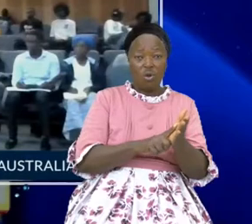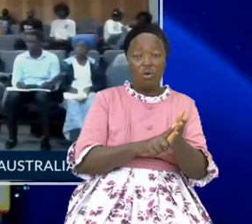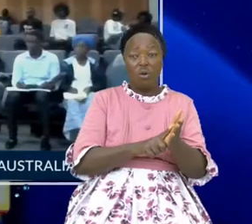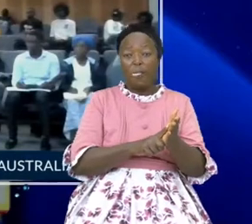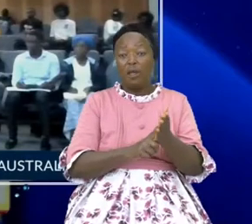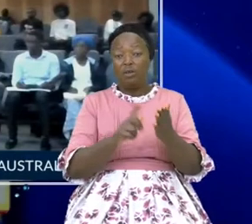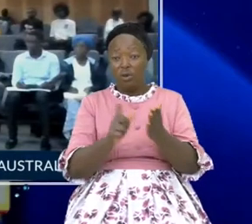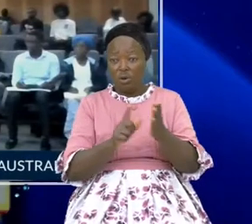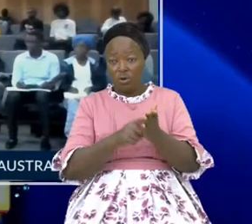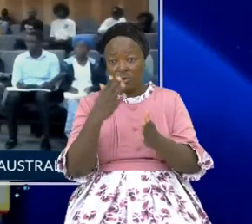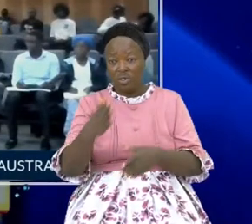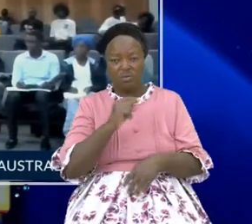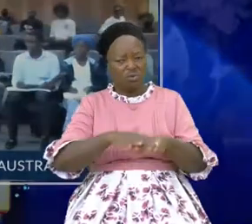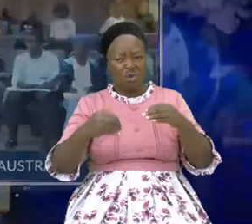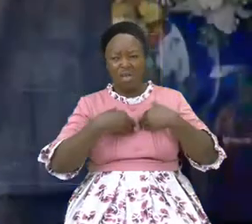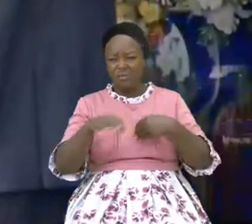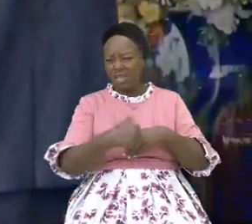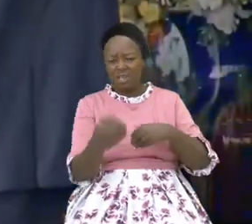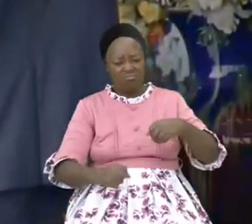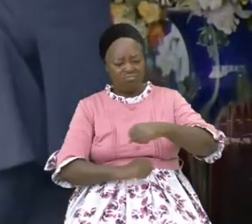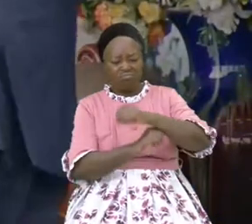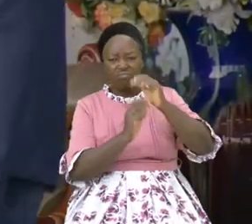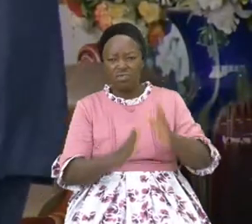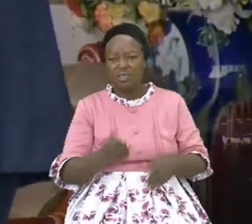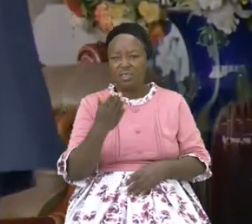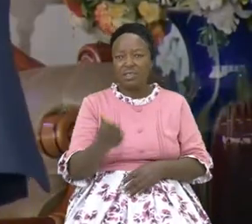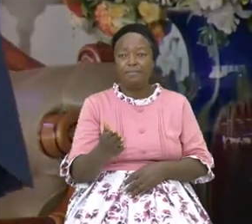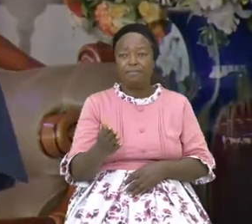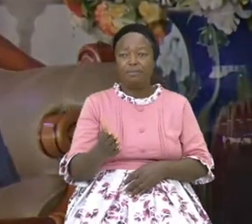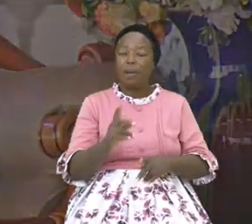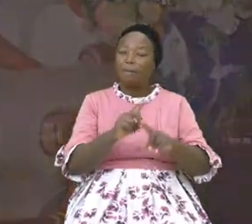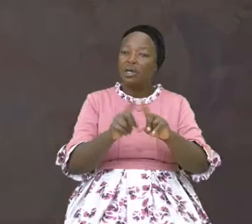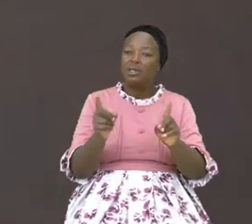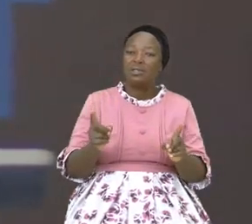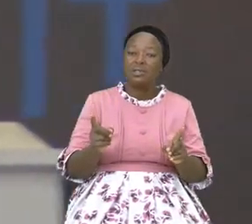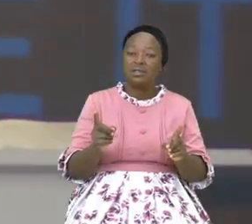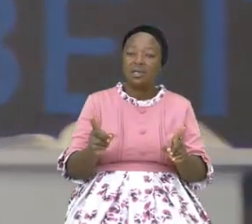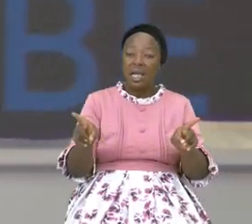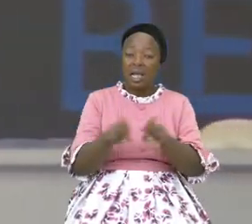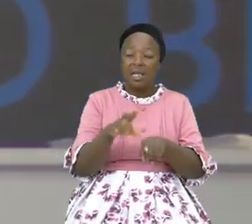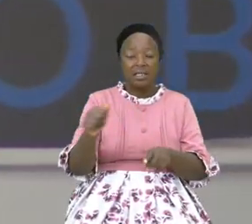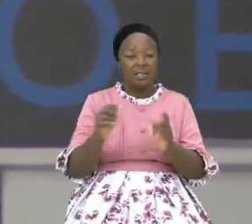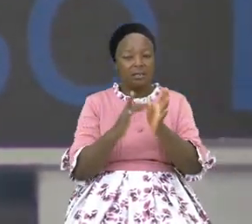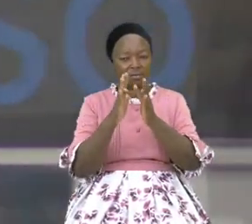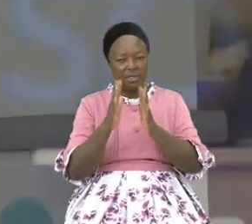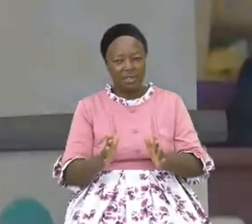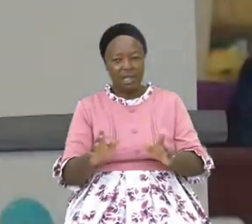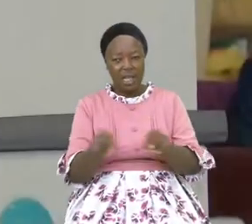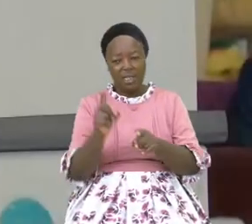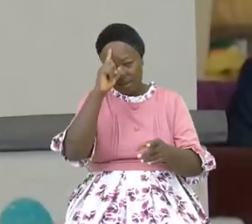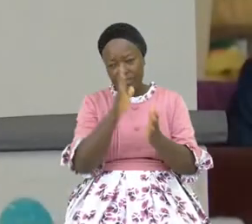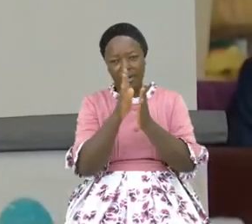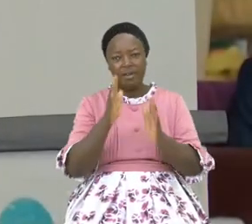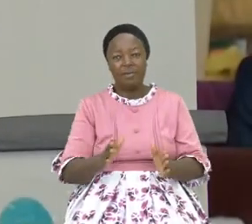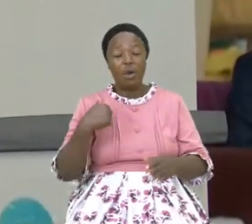even have any defender, any supporter there. But as a Christian, as a believer,